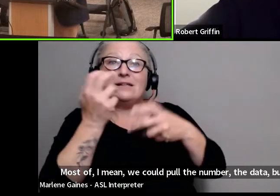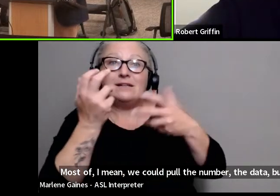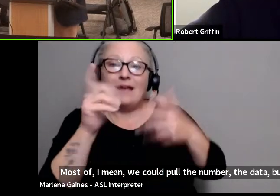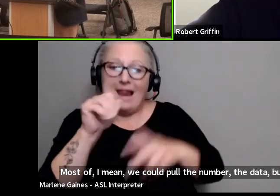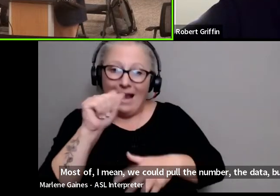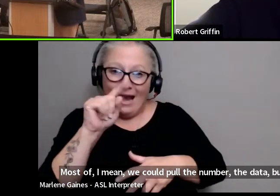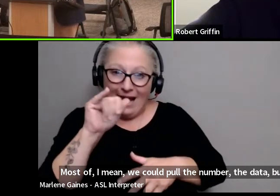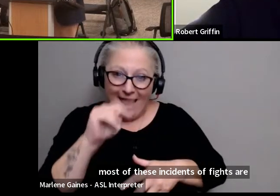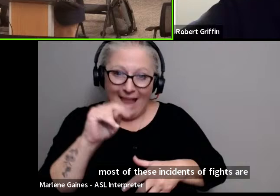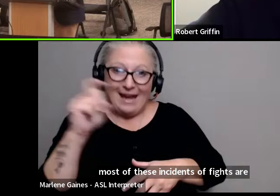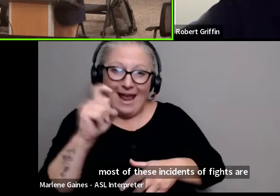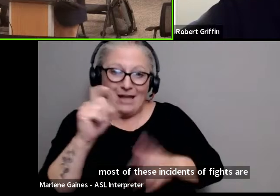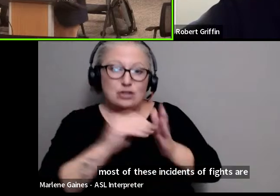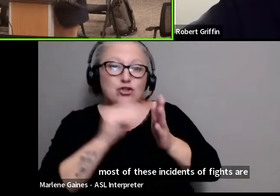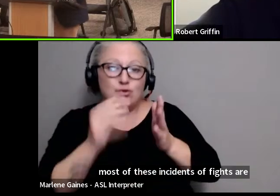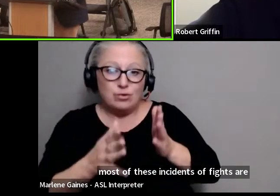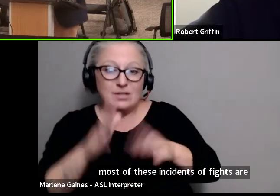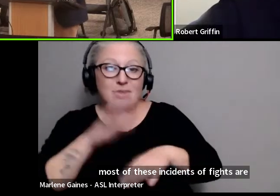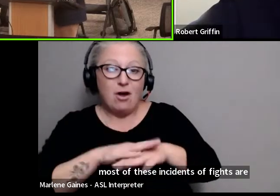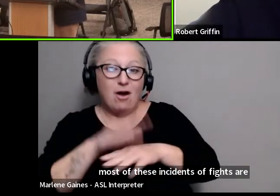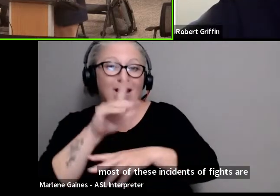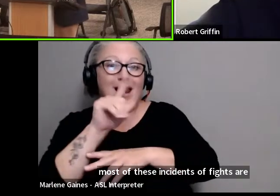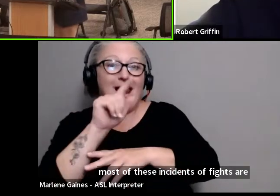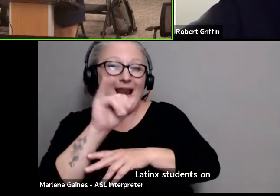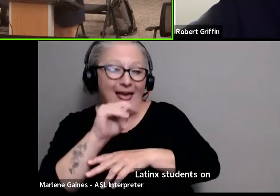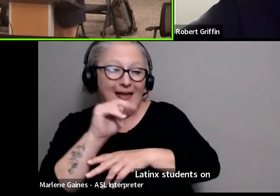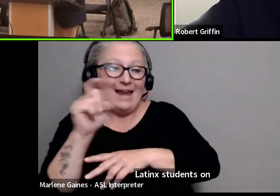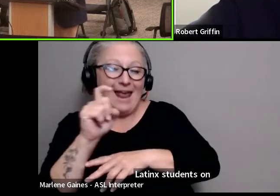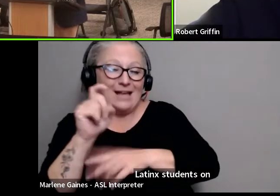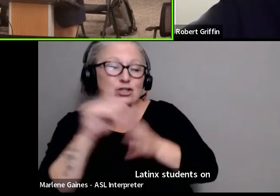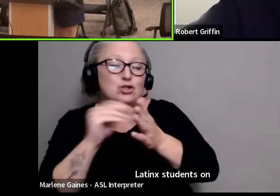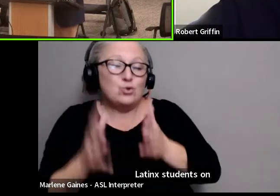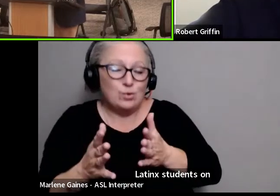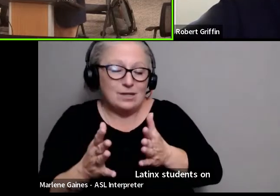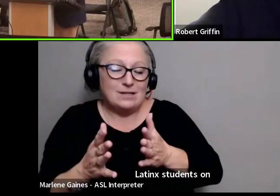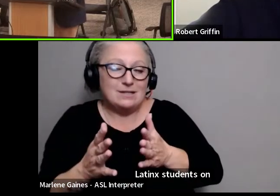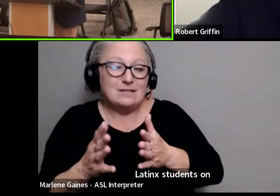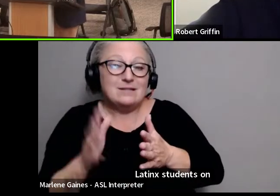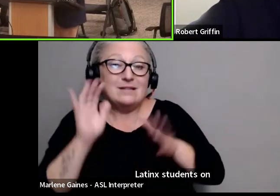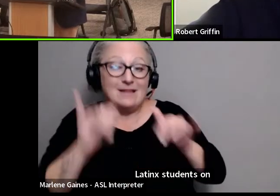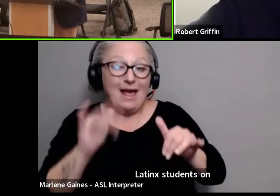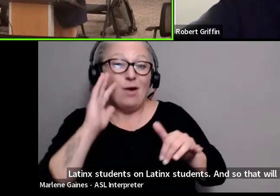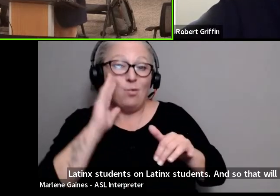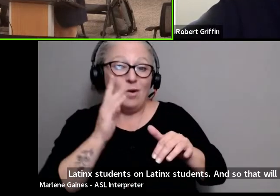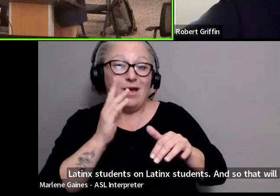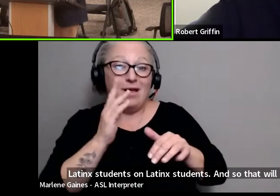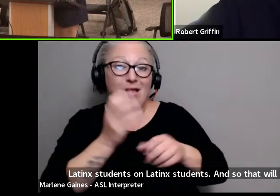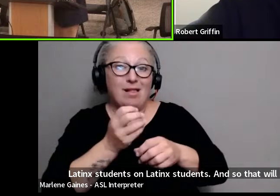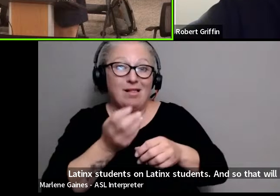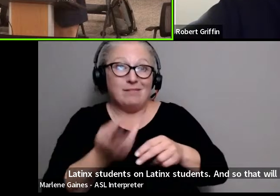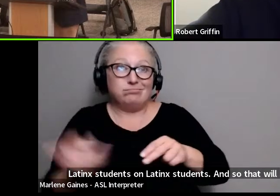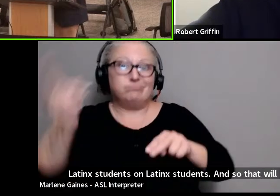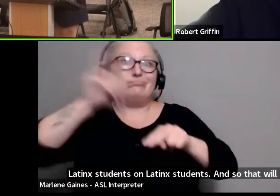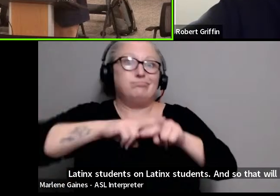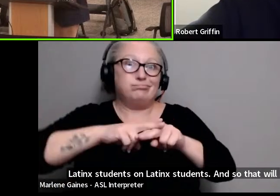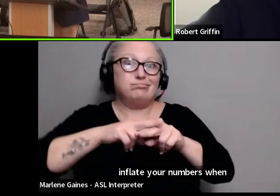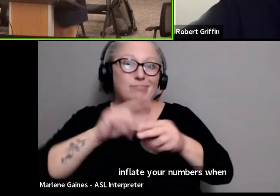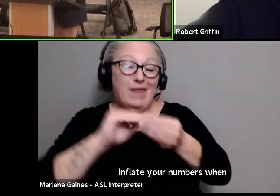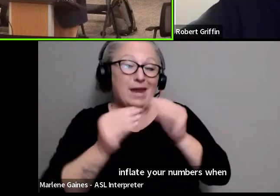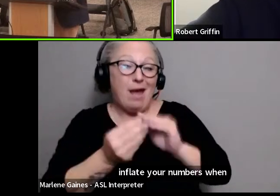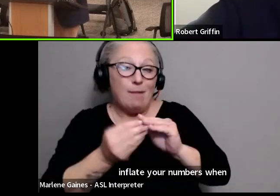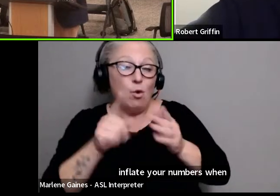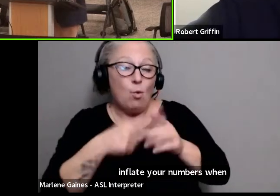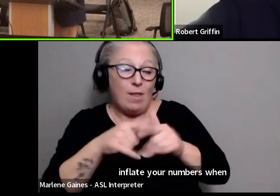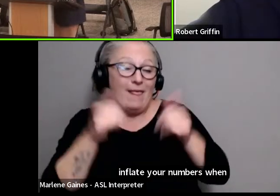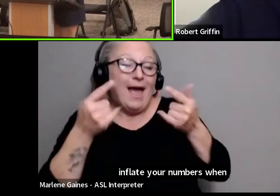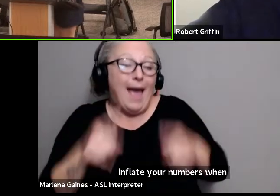Latinx students on Latinx students. And so that will inflate your numbers when that happens. And I